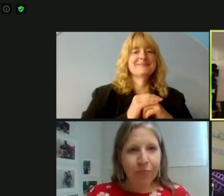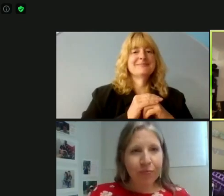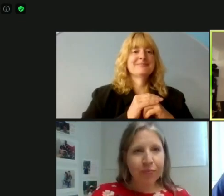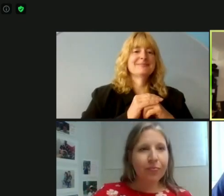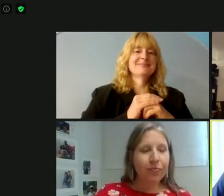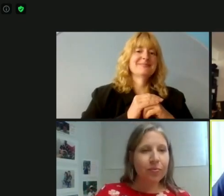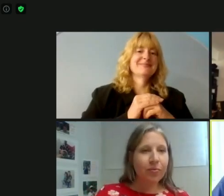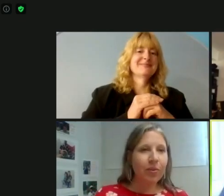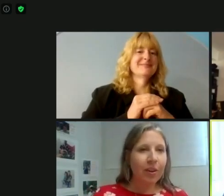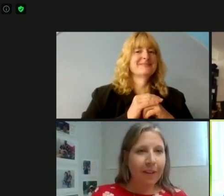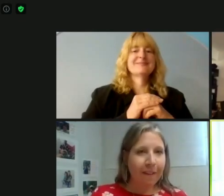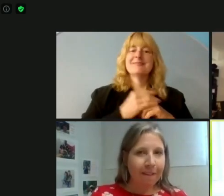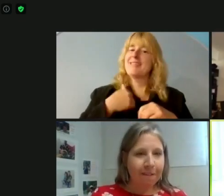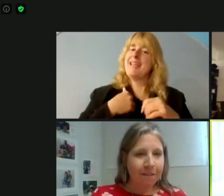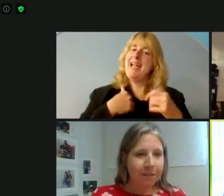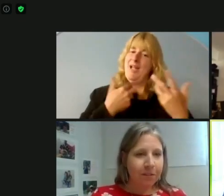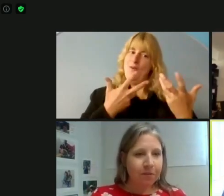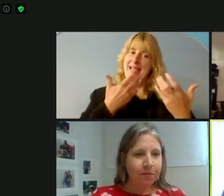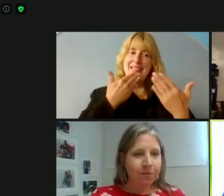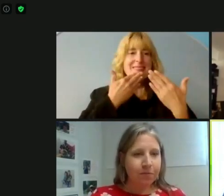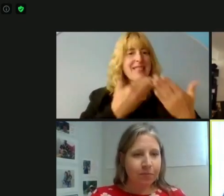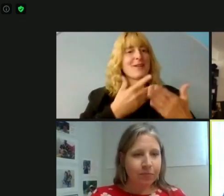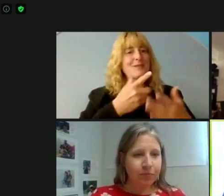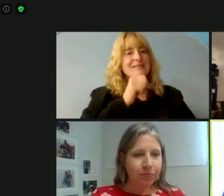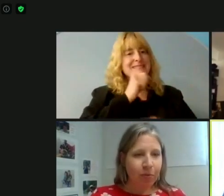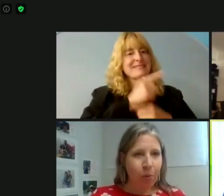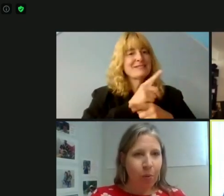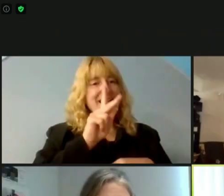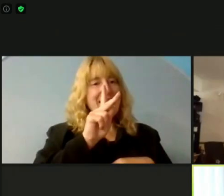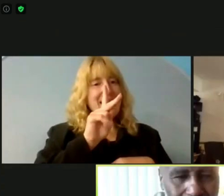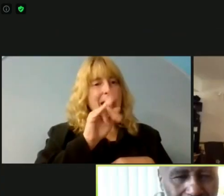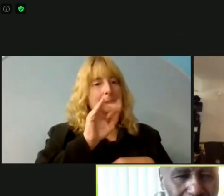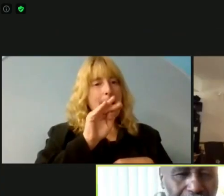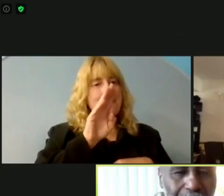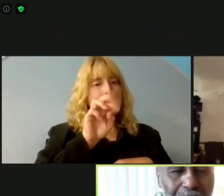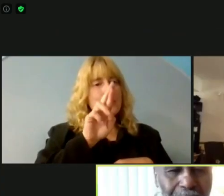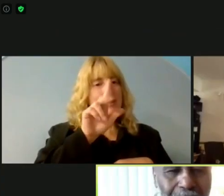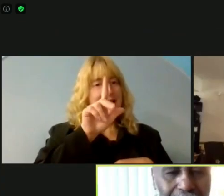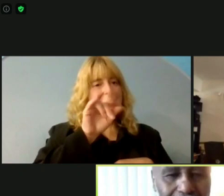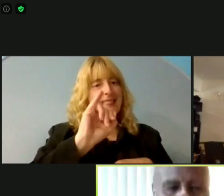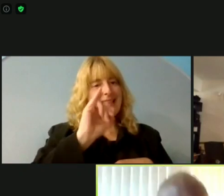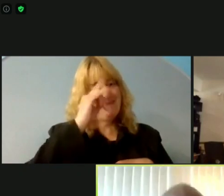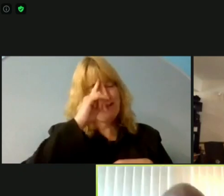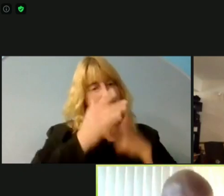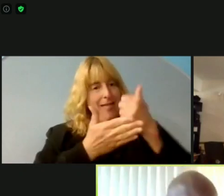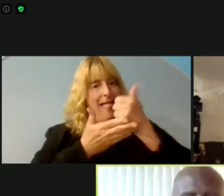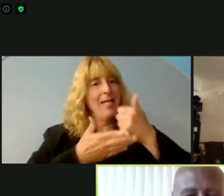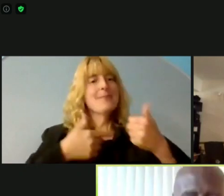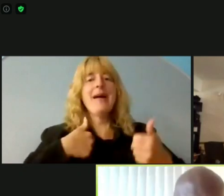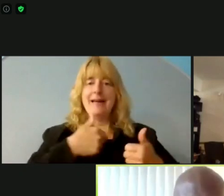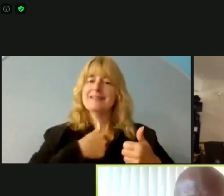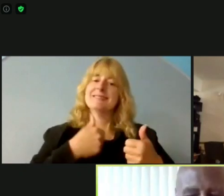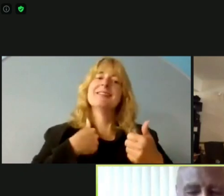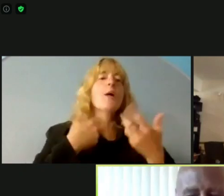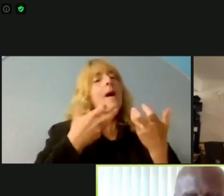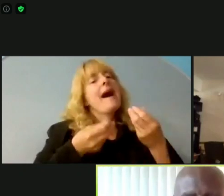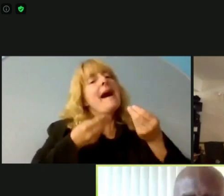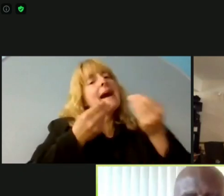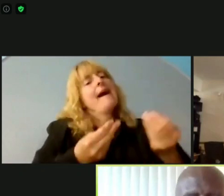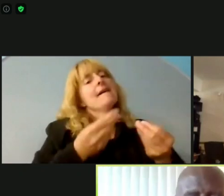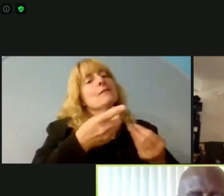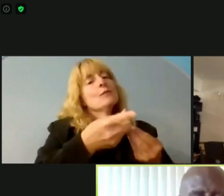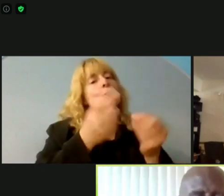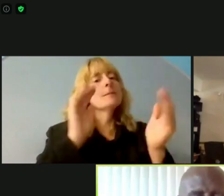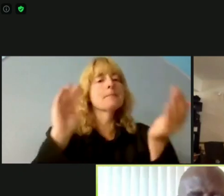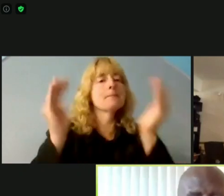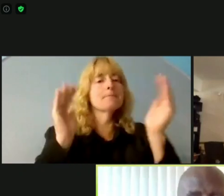I am going to thank you, Sister Kimberly, for helping us. I want to give you an analogy. In